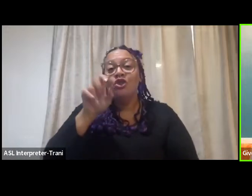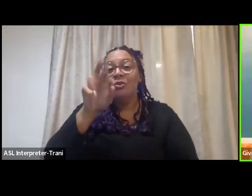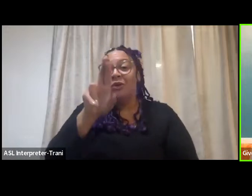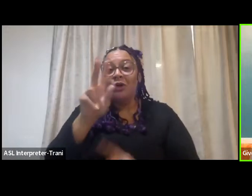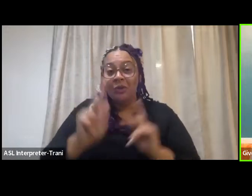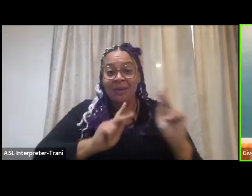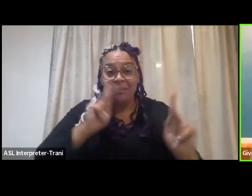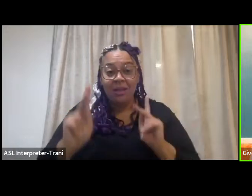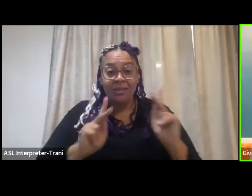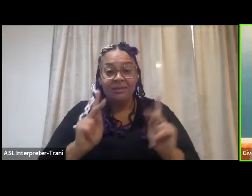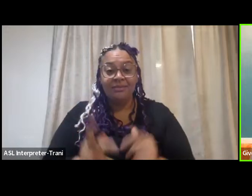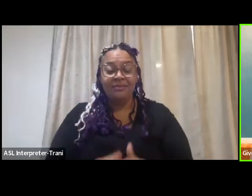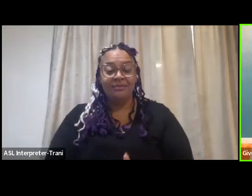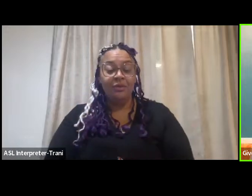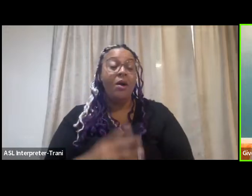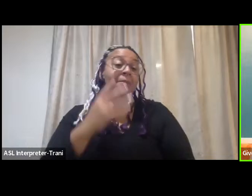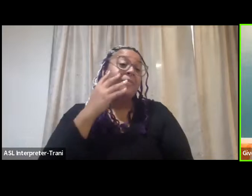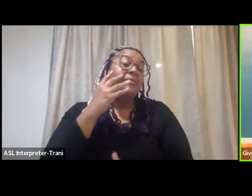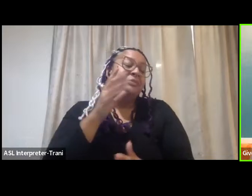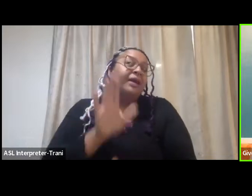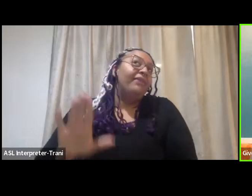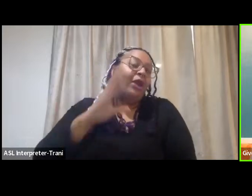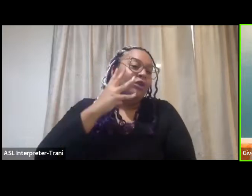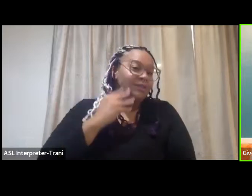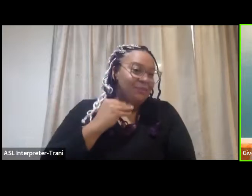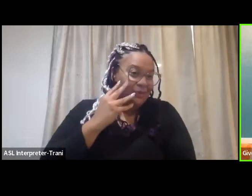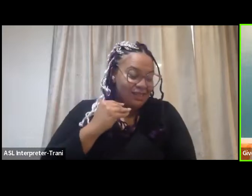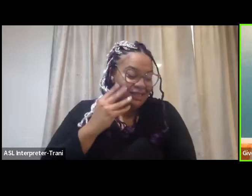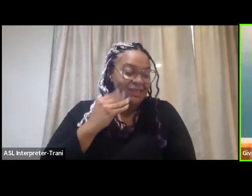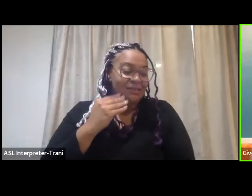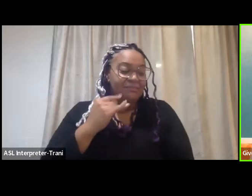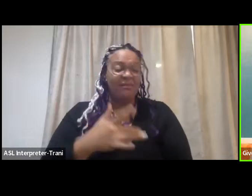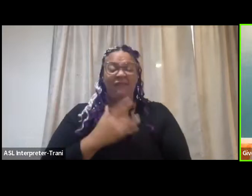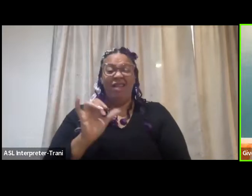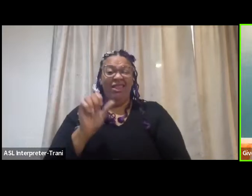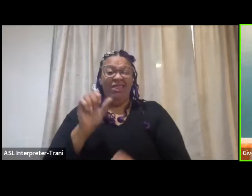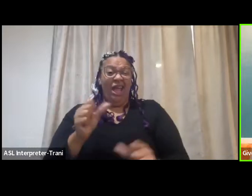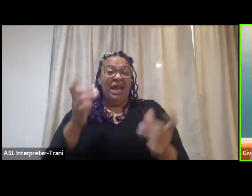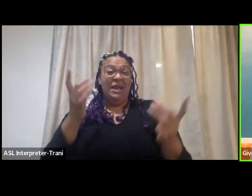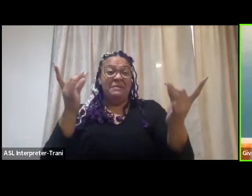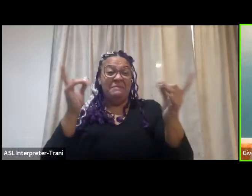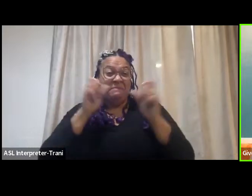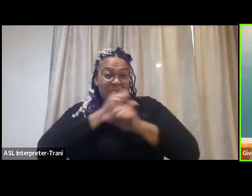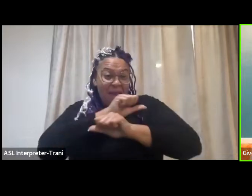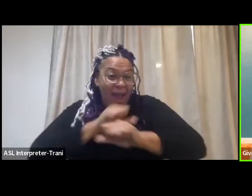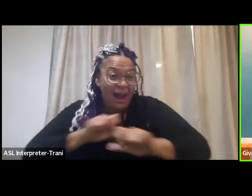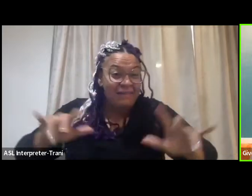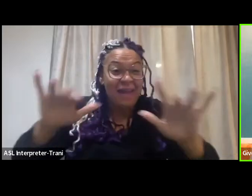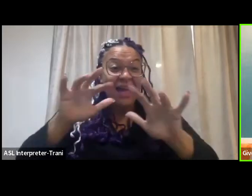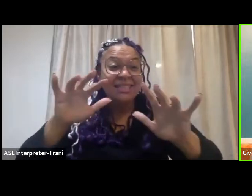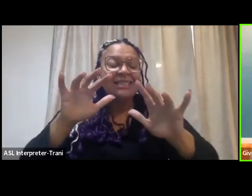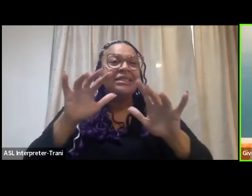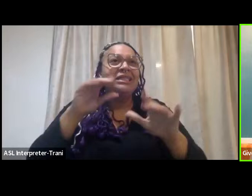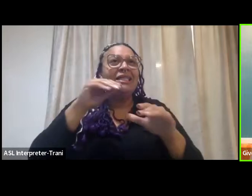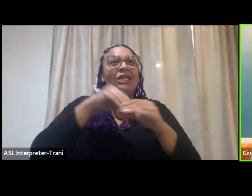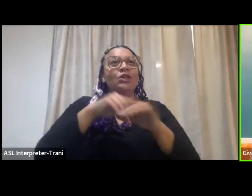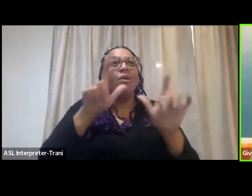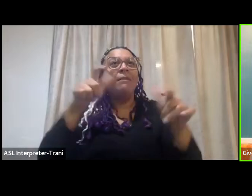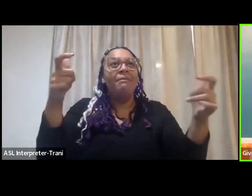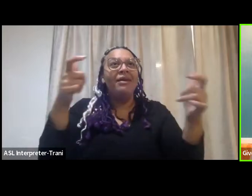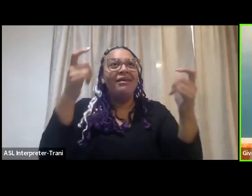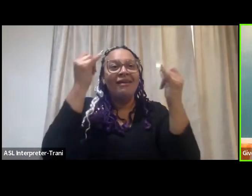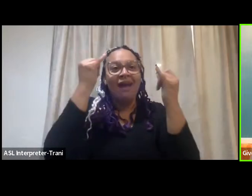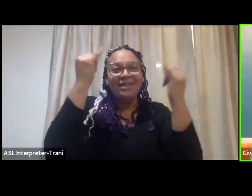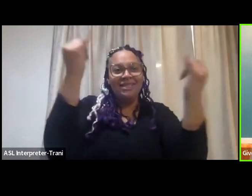folks experiences. I feel like that could manifest in like these huge ideas that